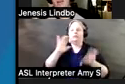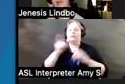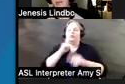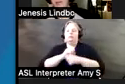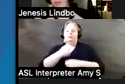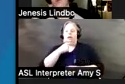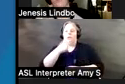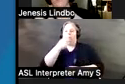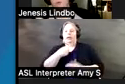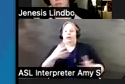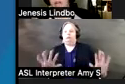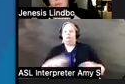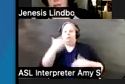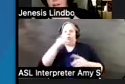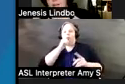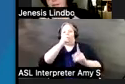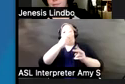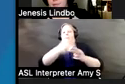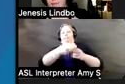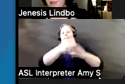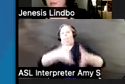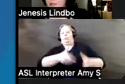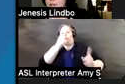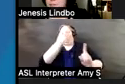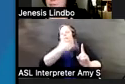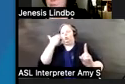just pink. You don't know who's playing pink.